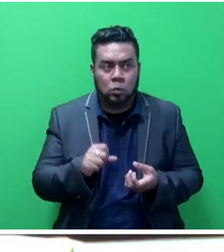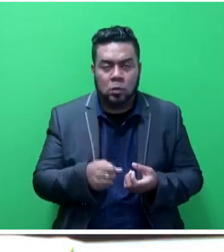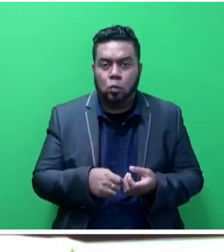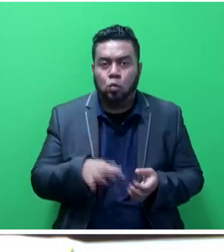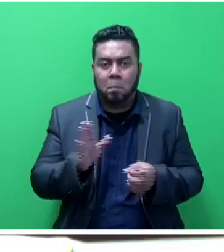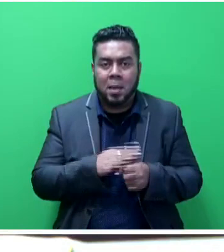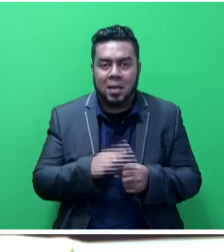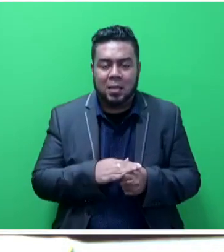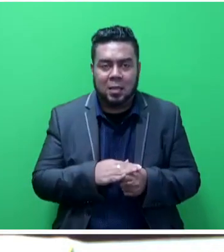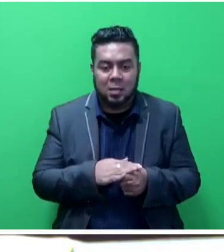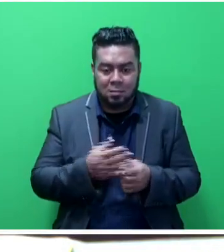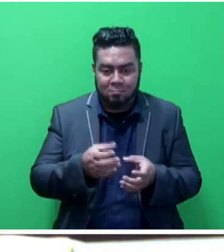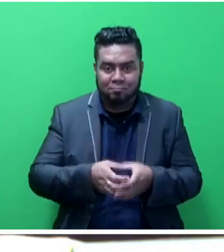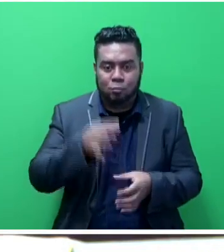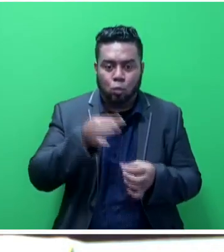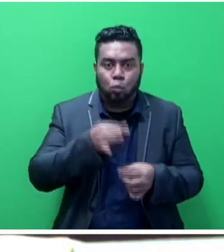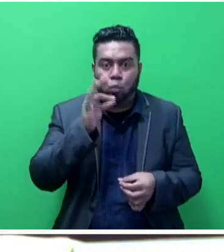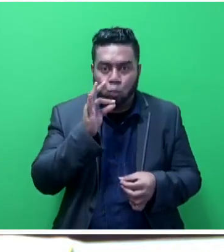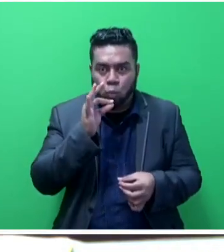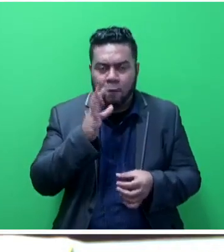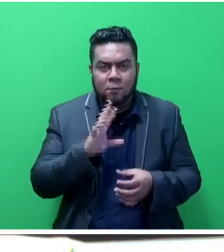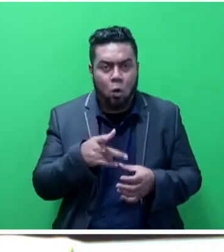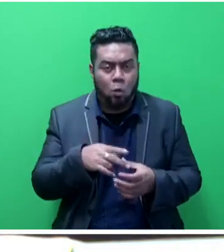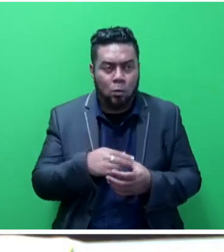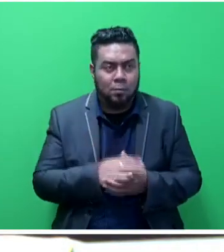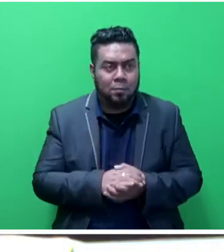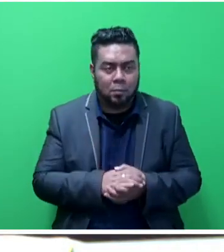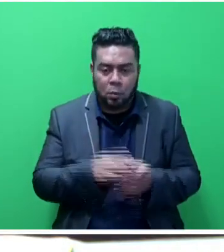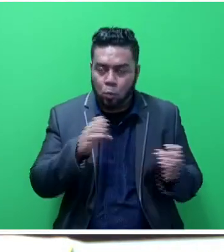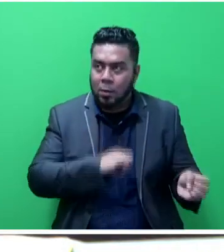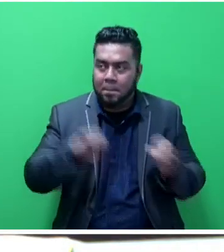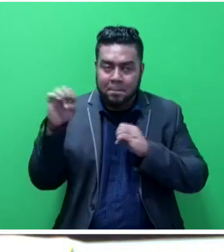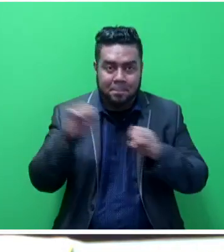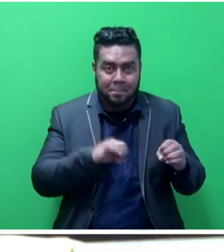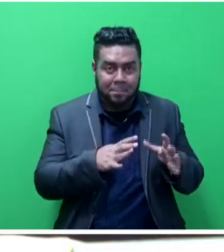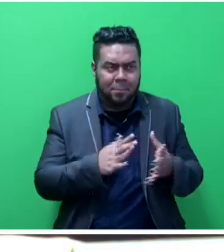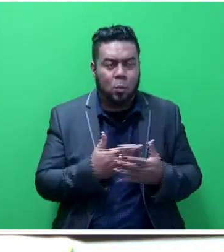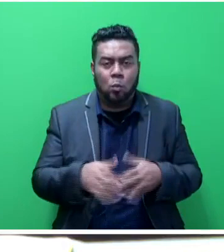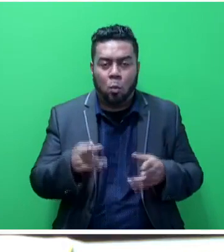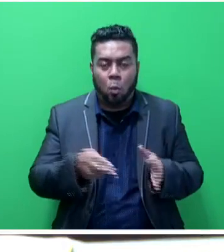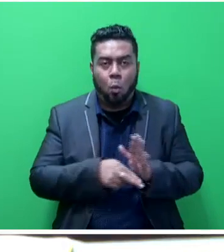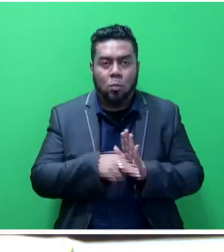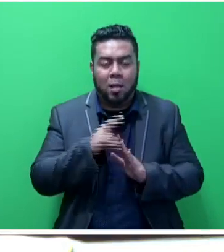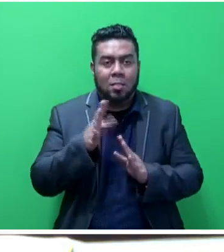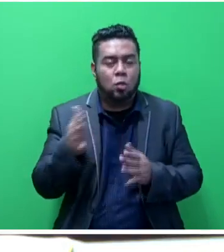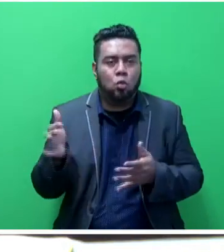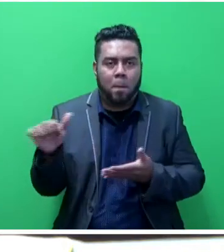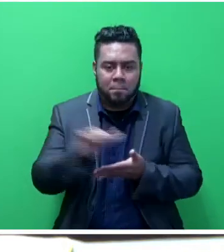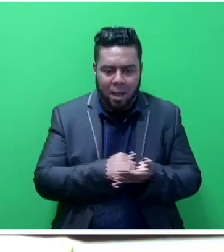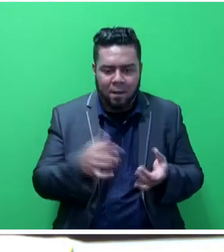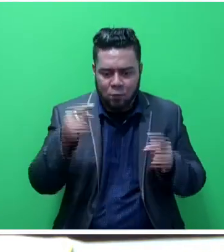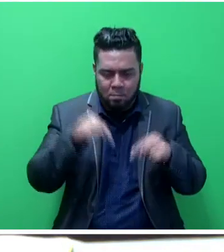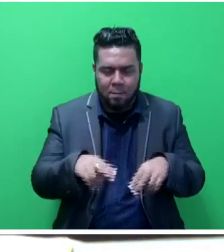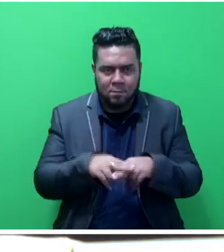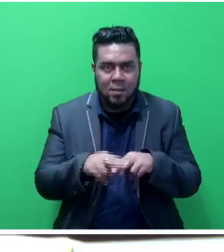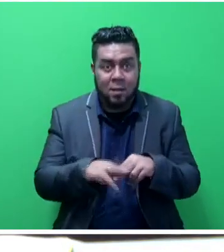smoothies, and they're importing. We are saying that, look, we need to get these hotels to buy from local, from within.